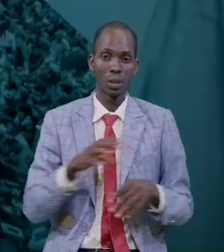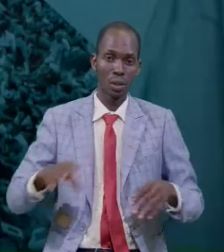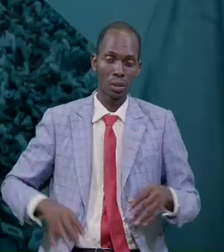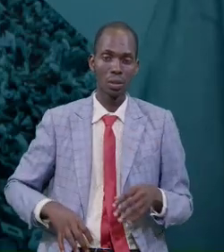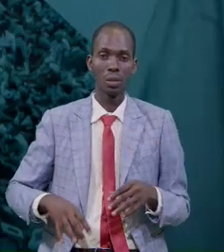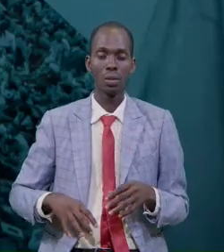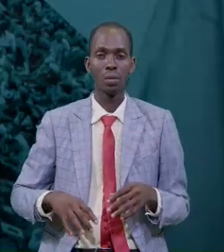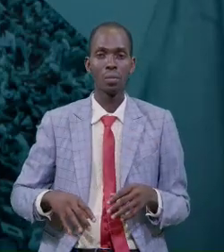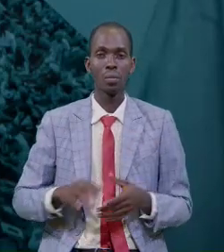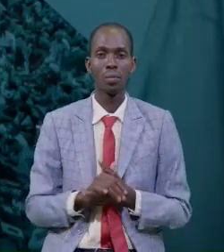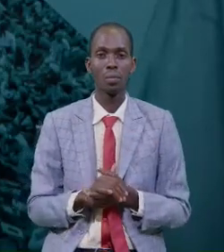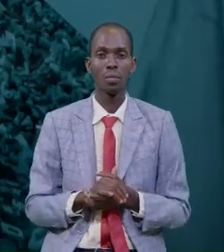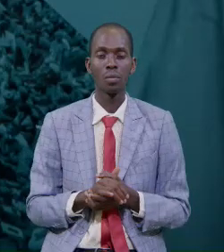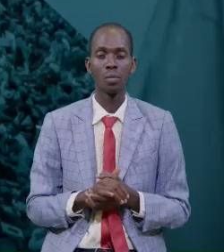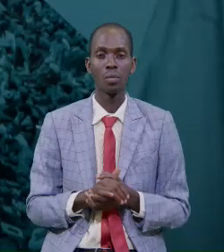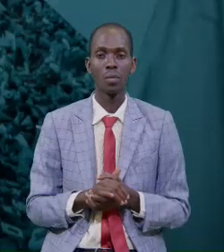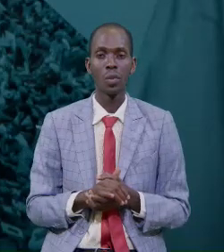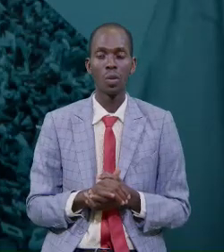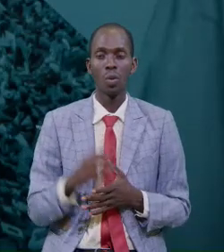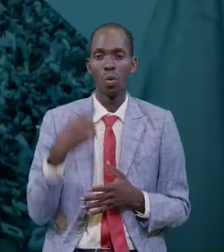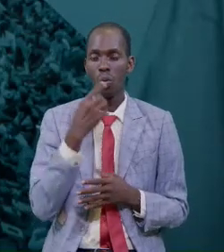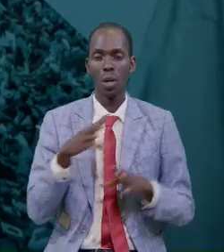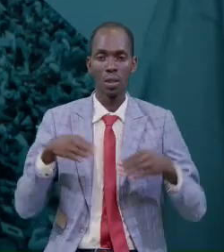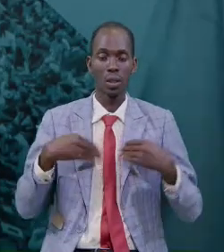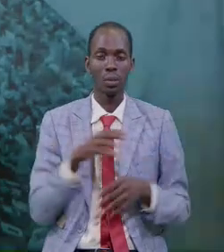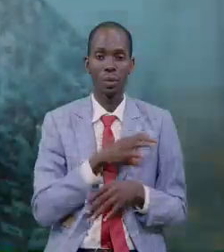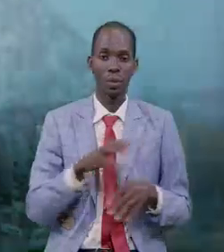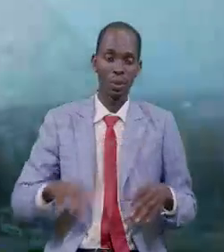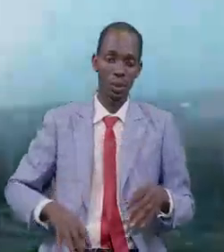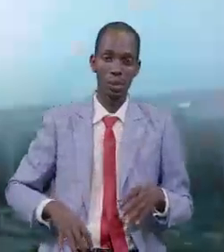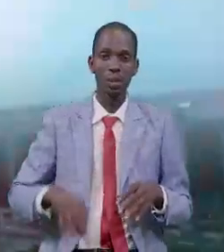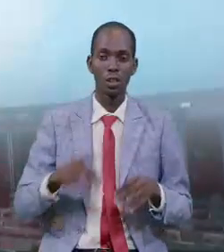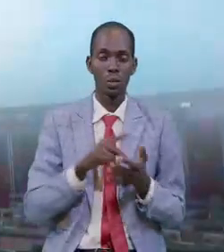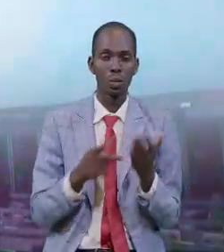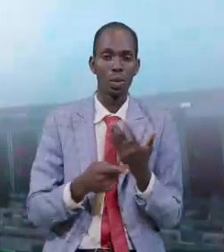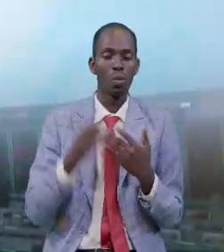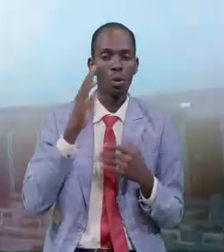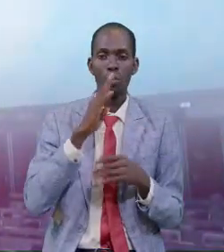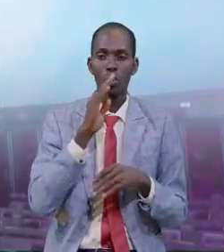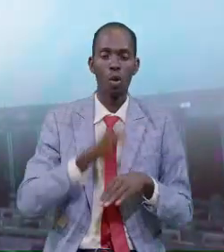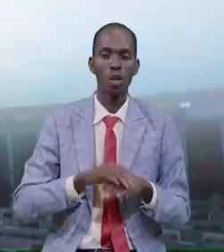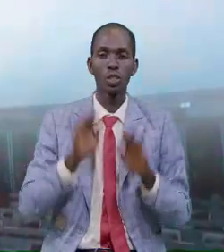who gave their life to Christ on Sunday, 4th August.